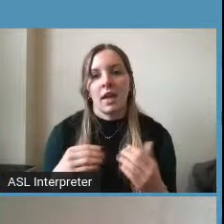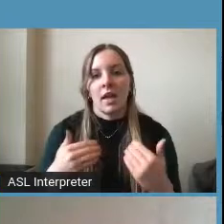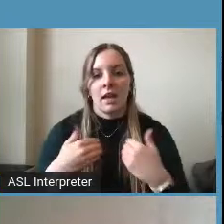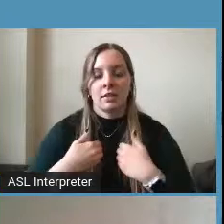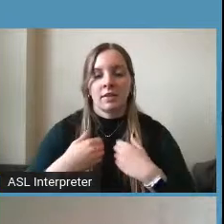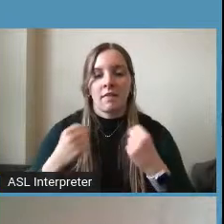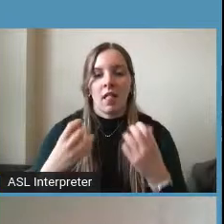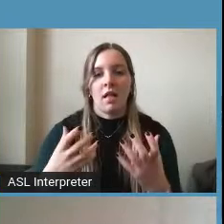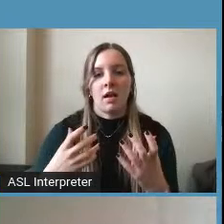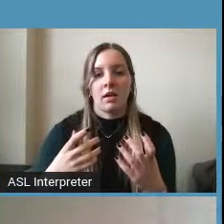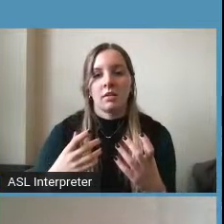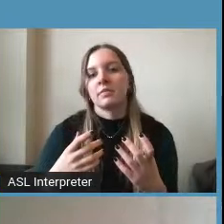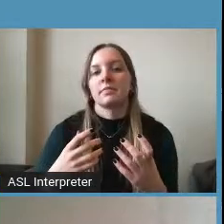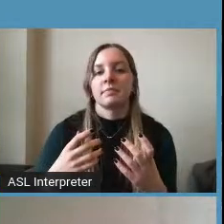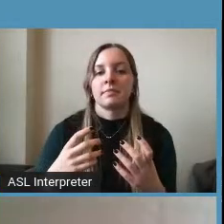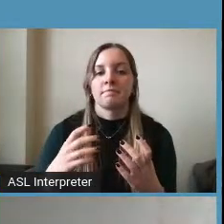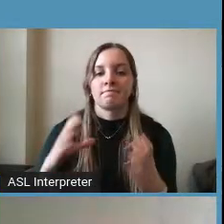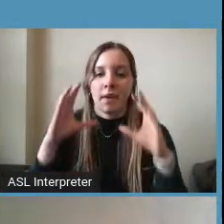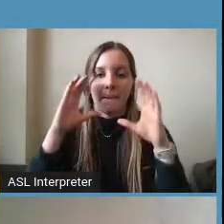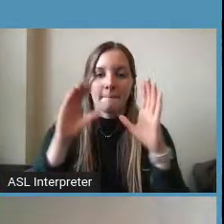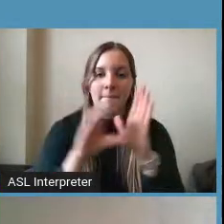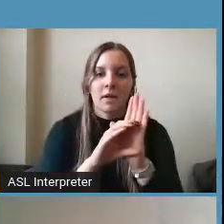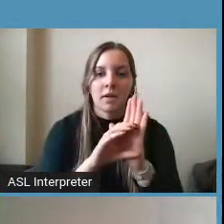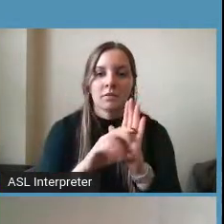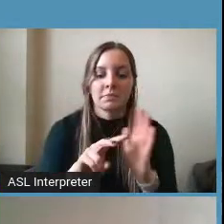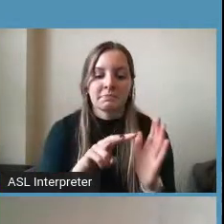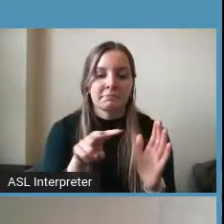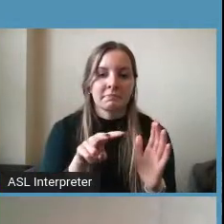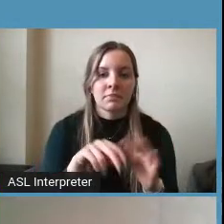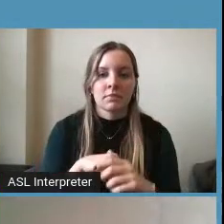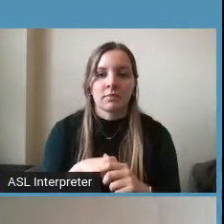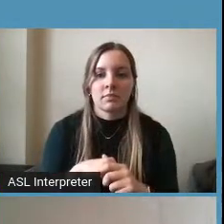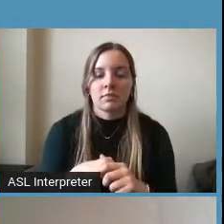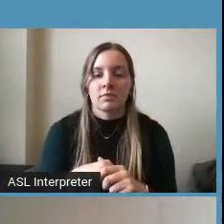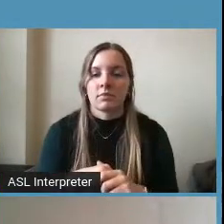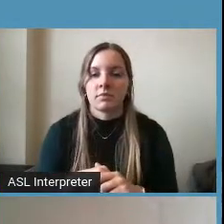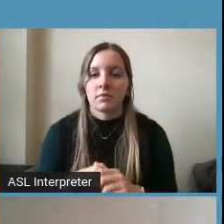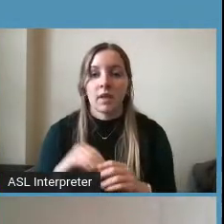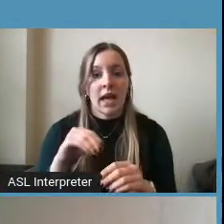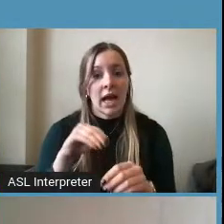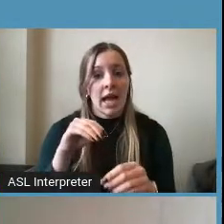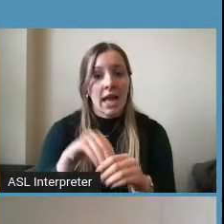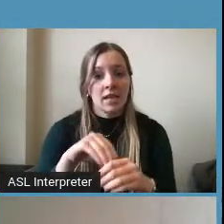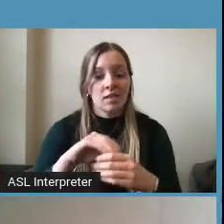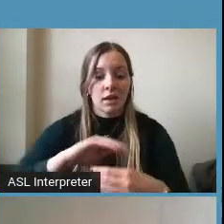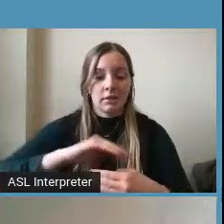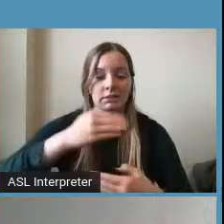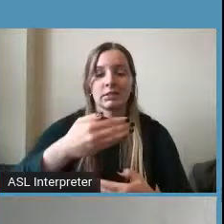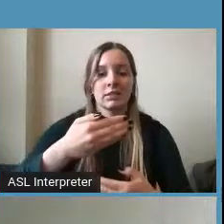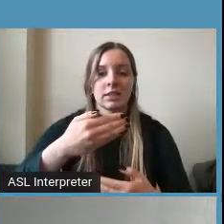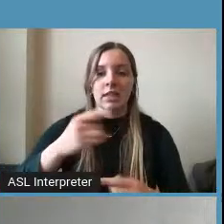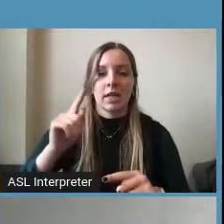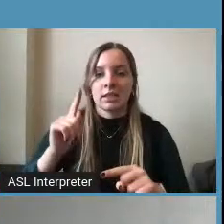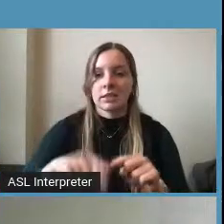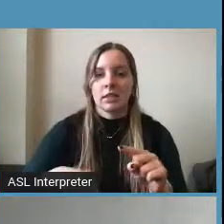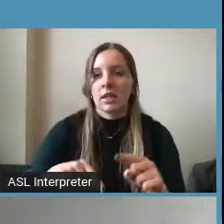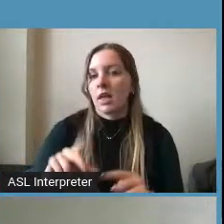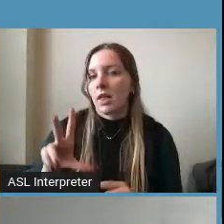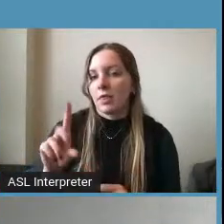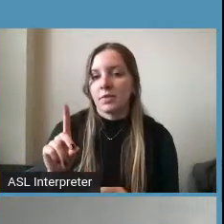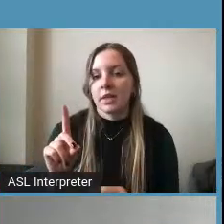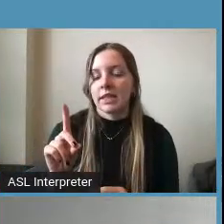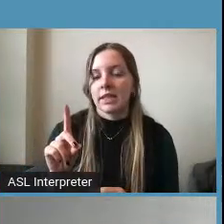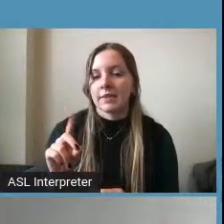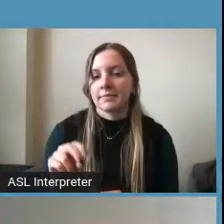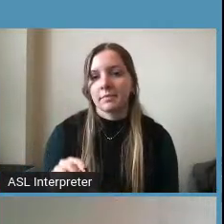did some additional imaging. So we didn't do 3D in the inside because we had essentially one day to get as much done as we could.